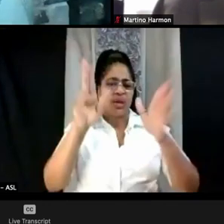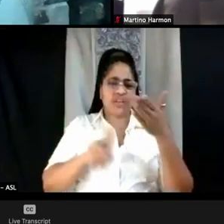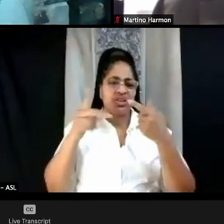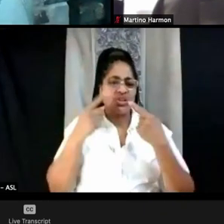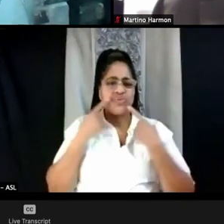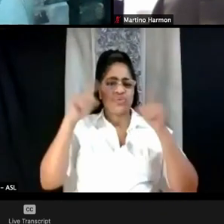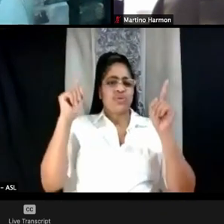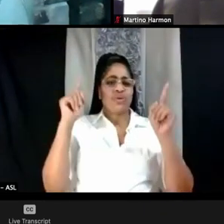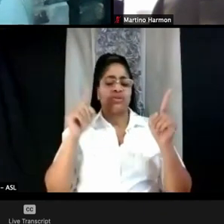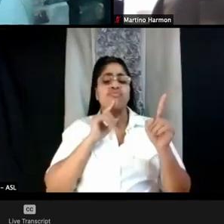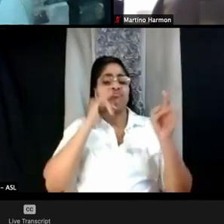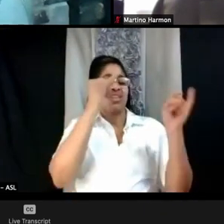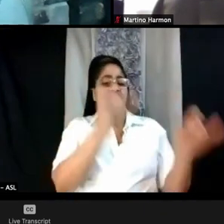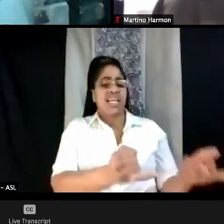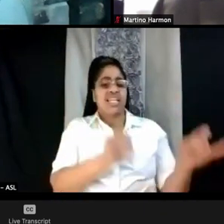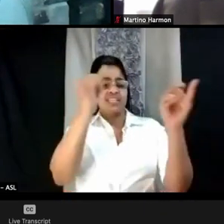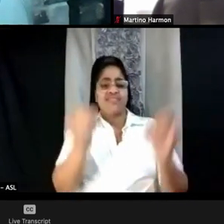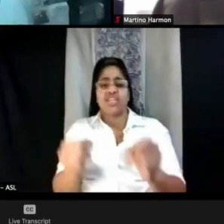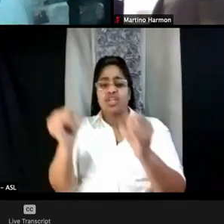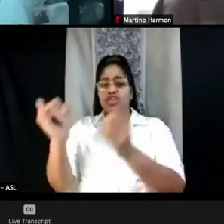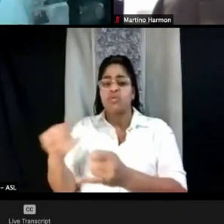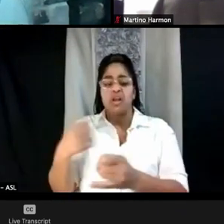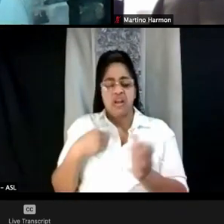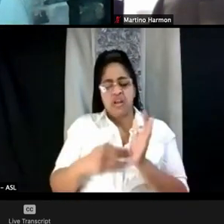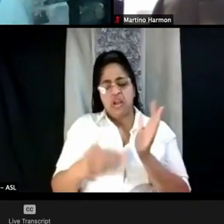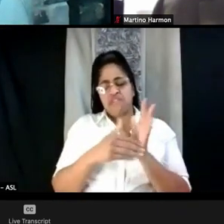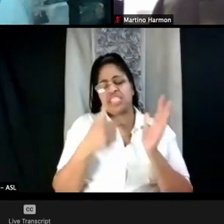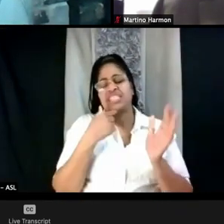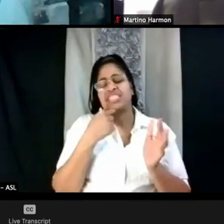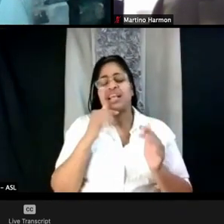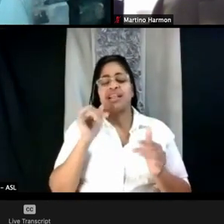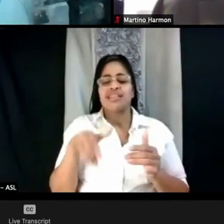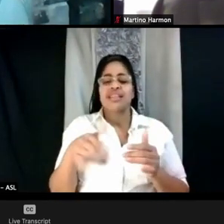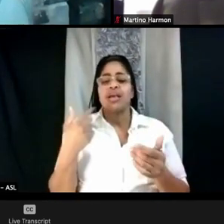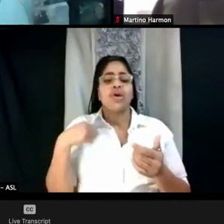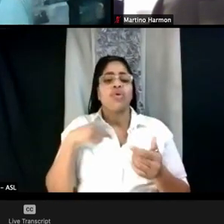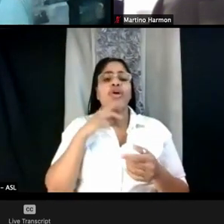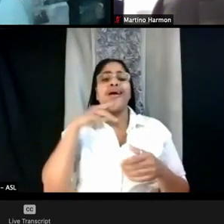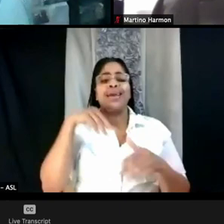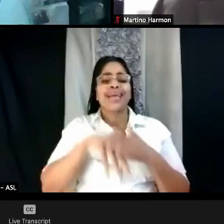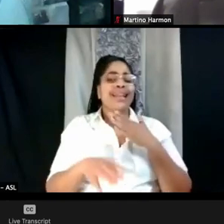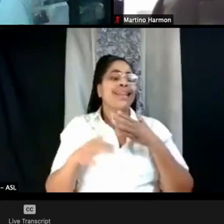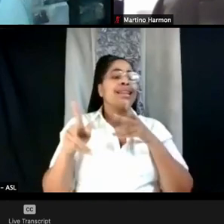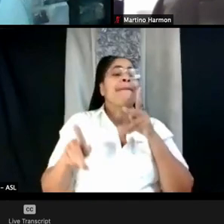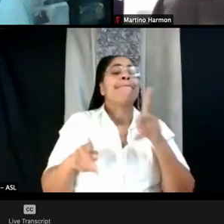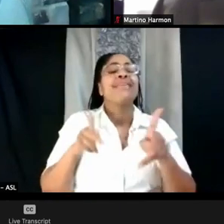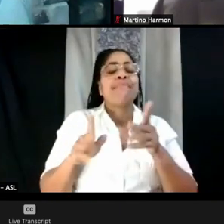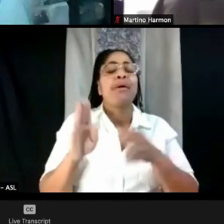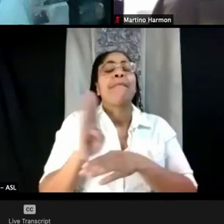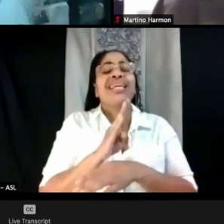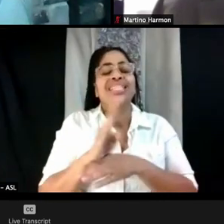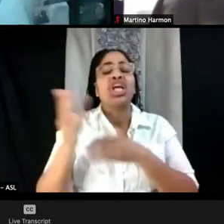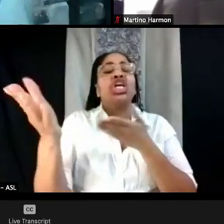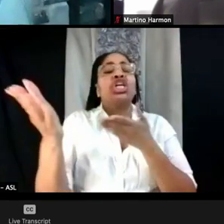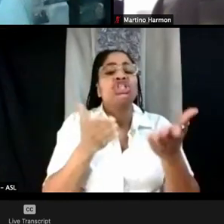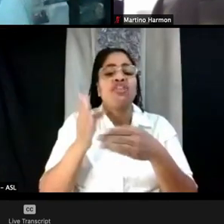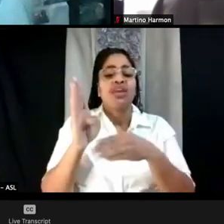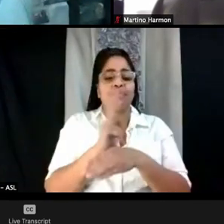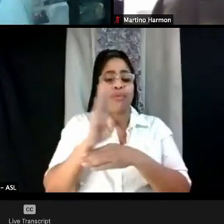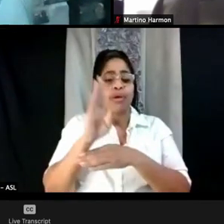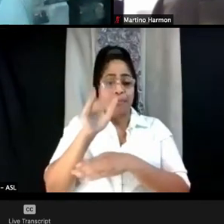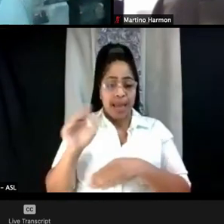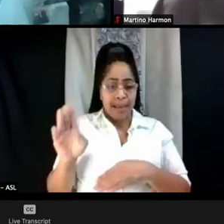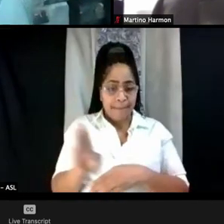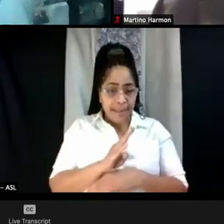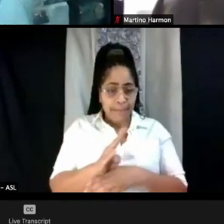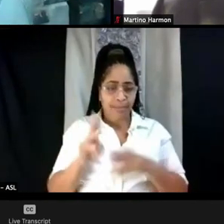the individuals. I often say that we are in the people business, serving people by people. And I